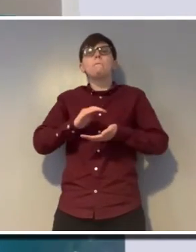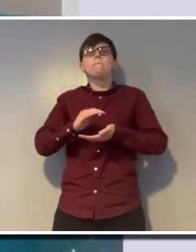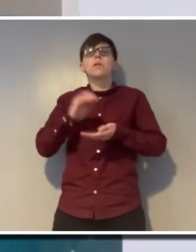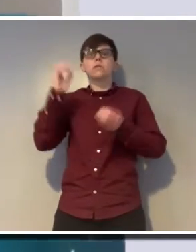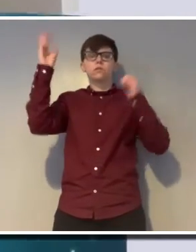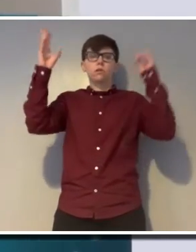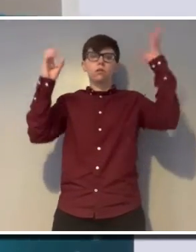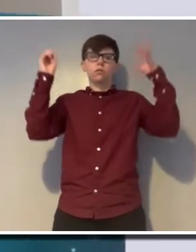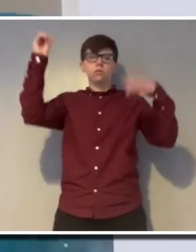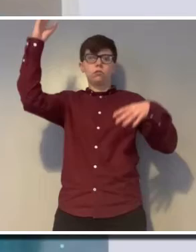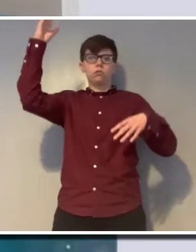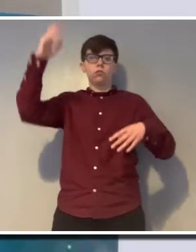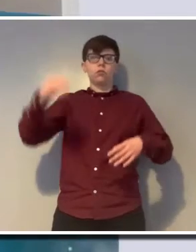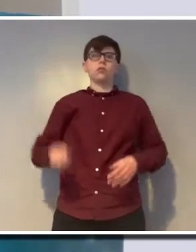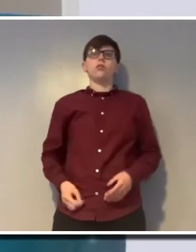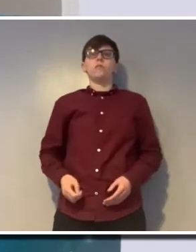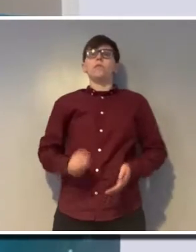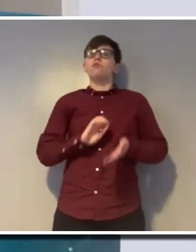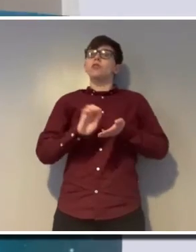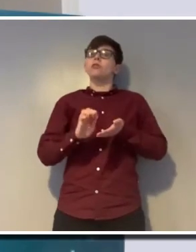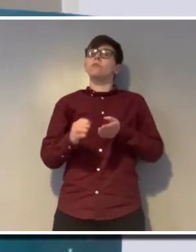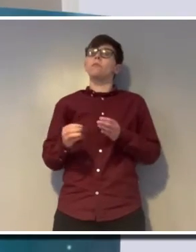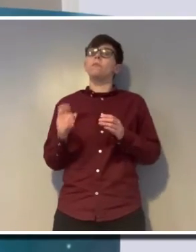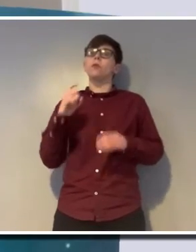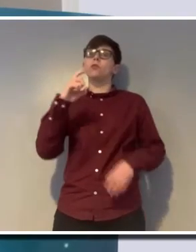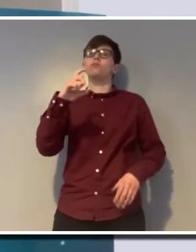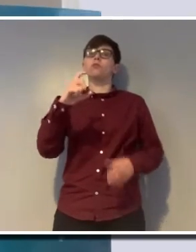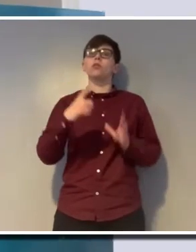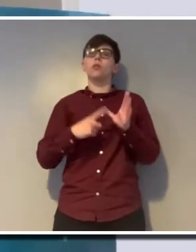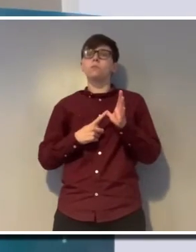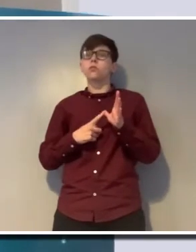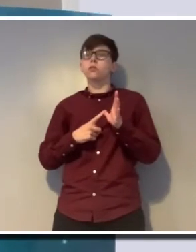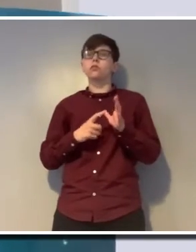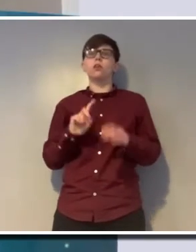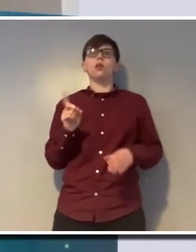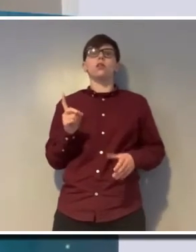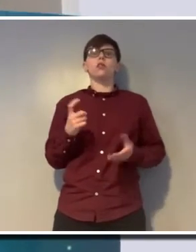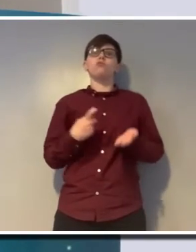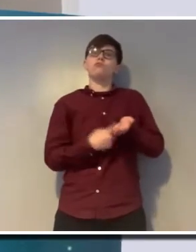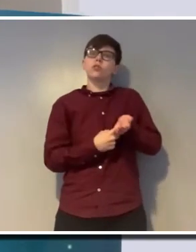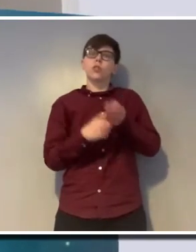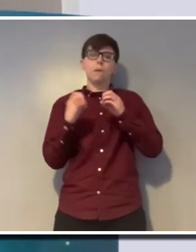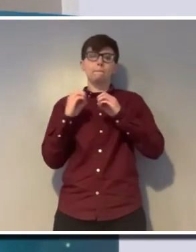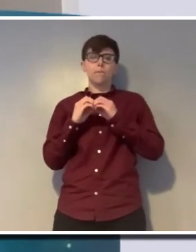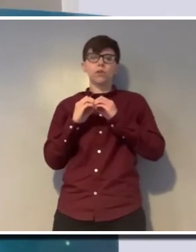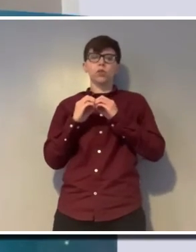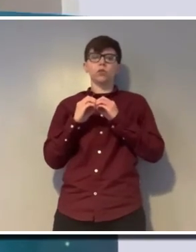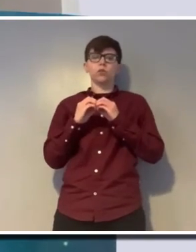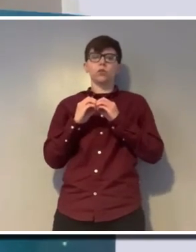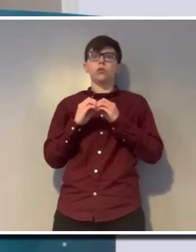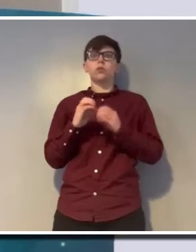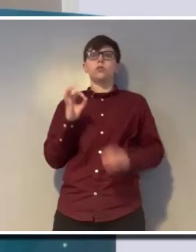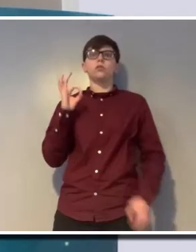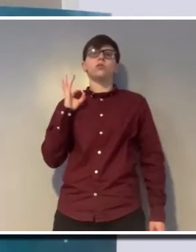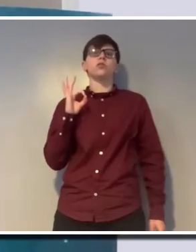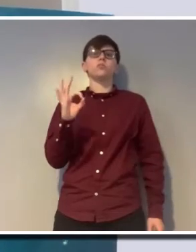Pet Star, and it's by Corinne Avaris and Rosalind